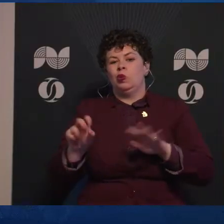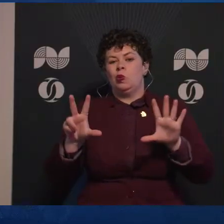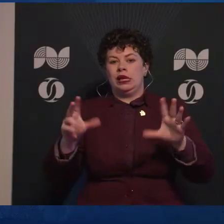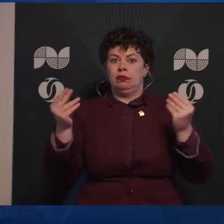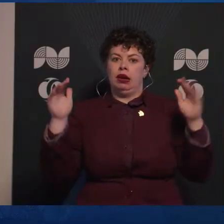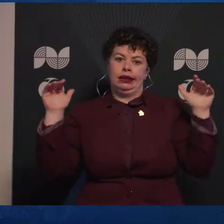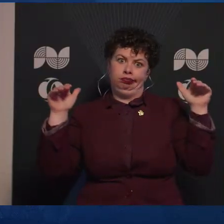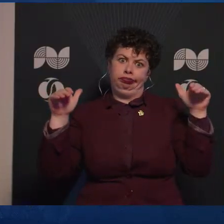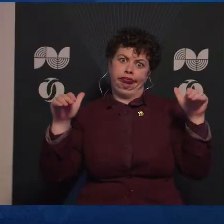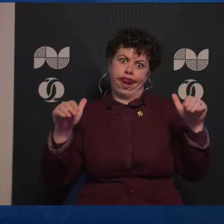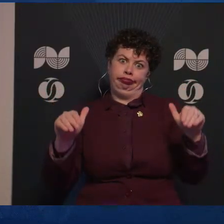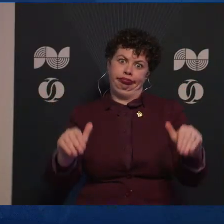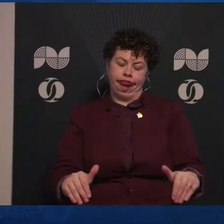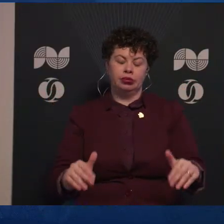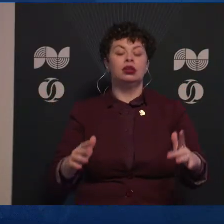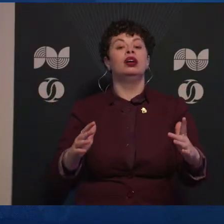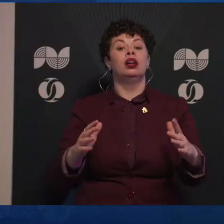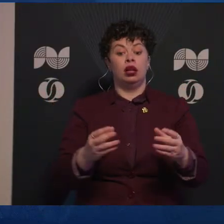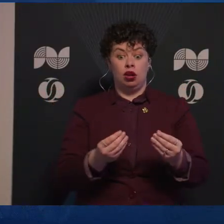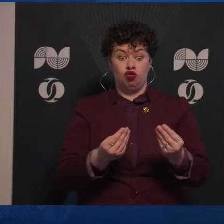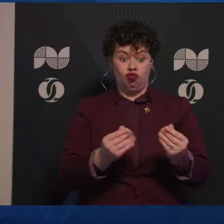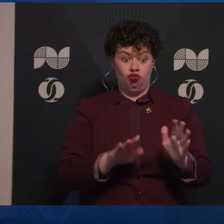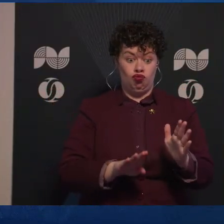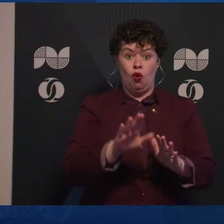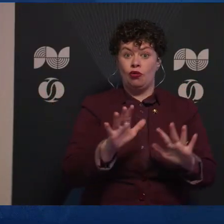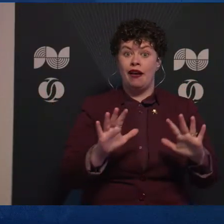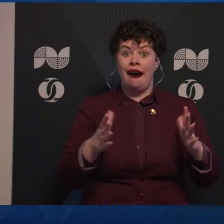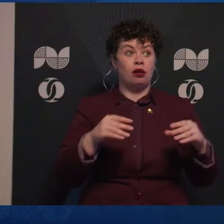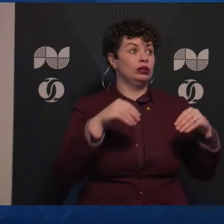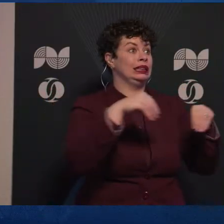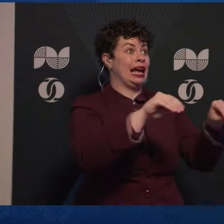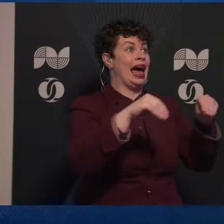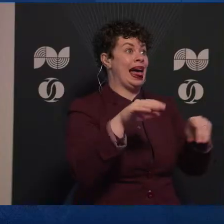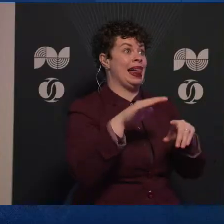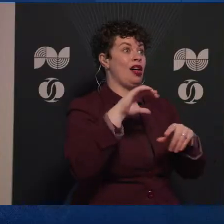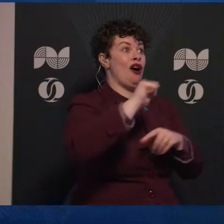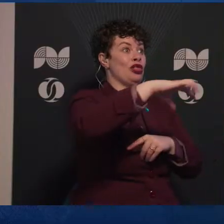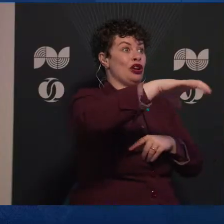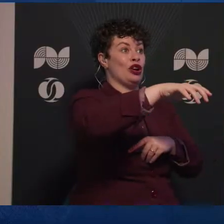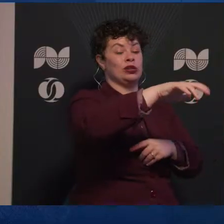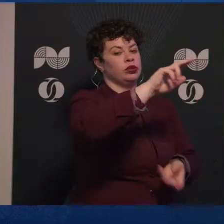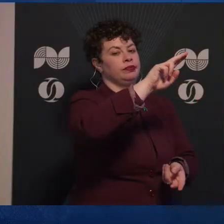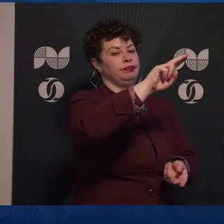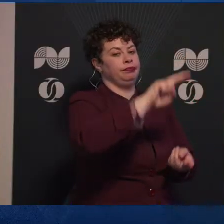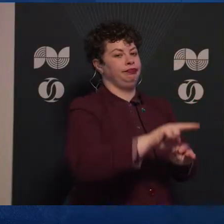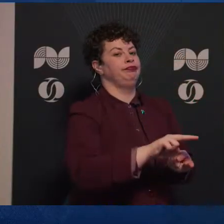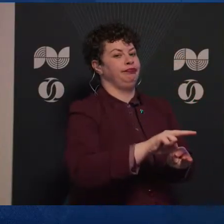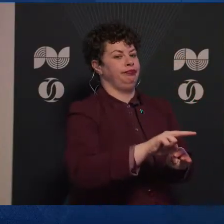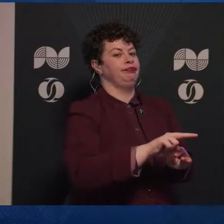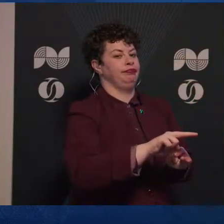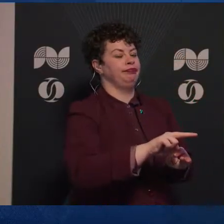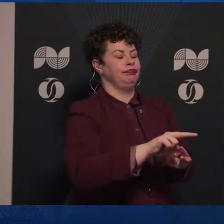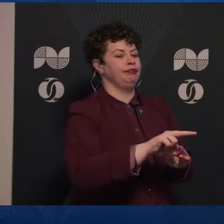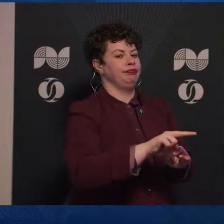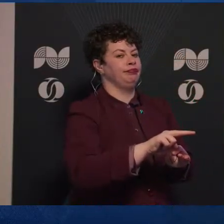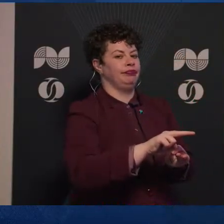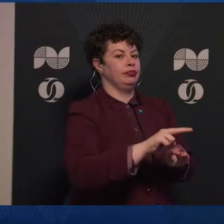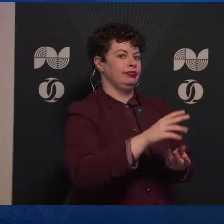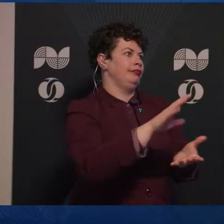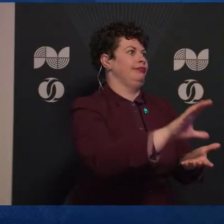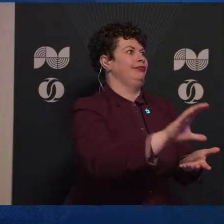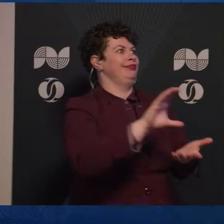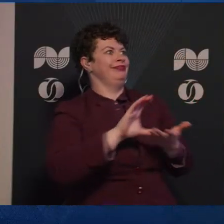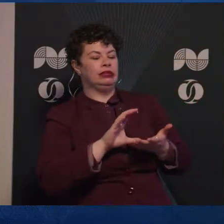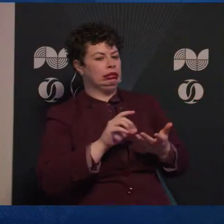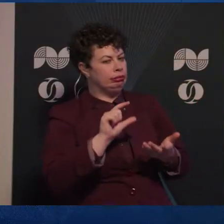the instances of growth through exports of goods have become much less frequent. So, and